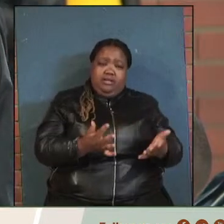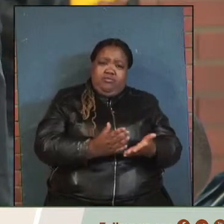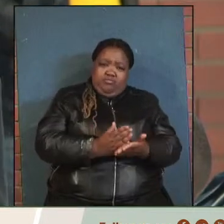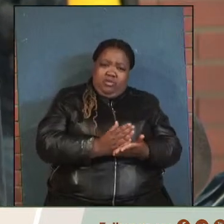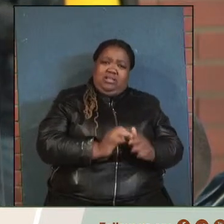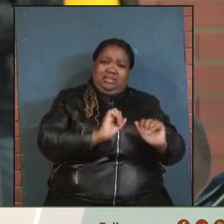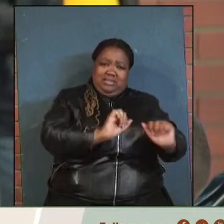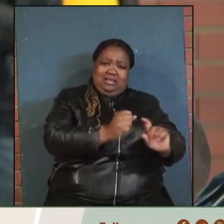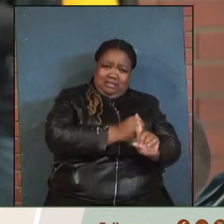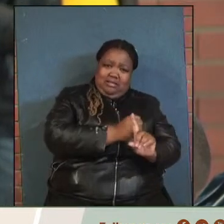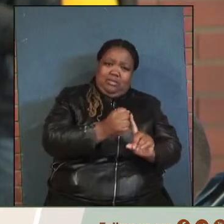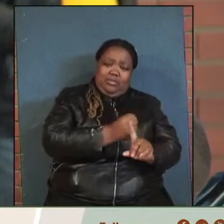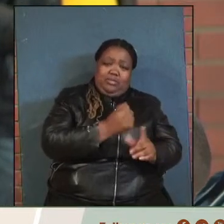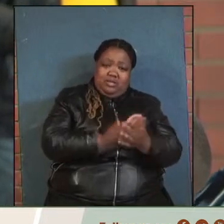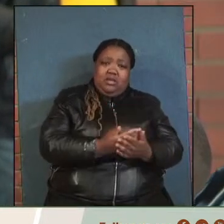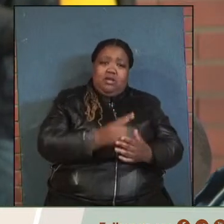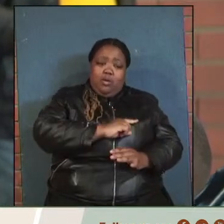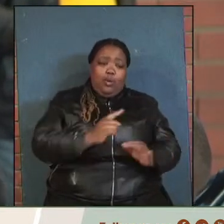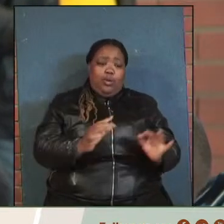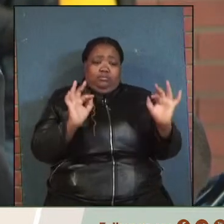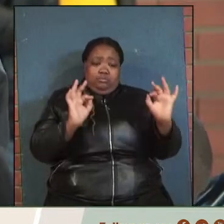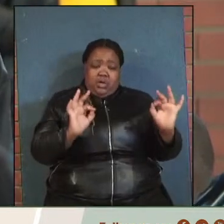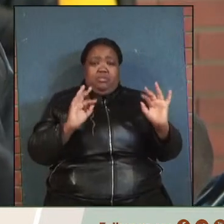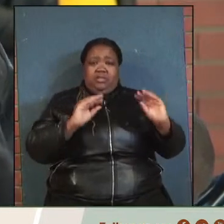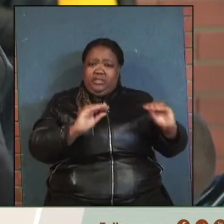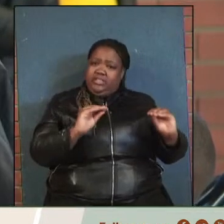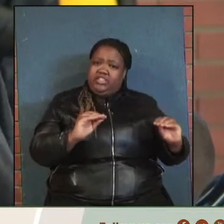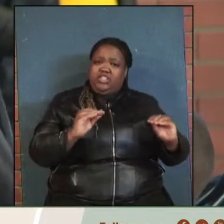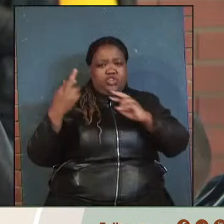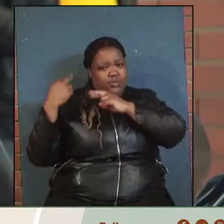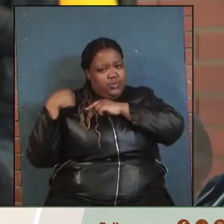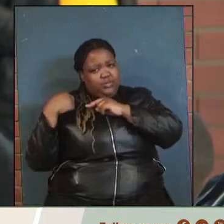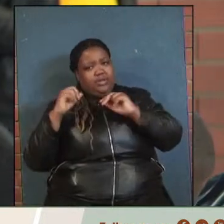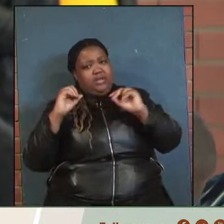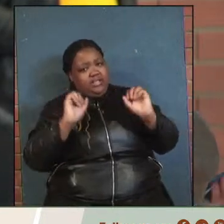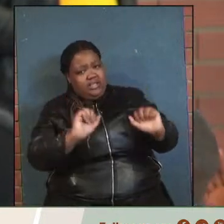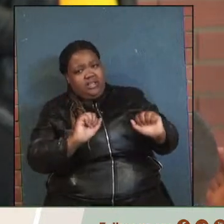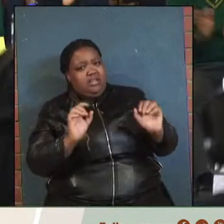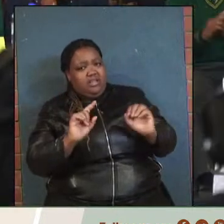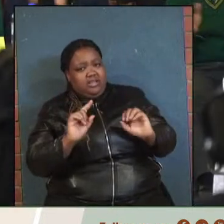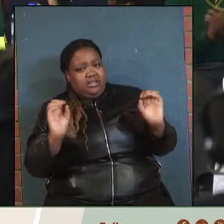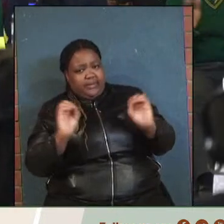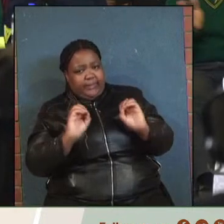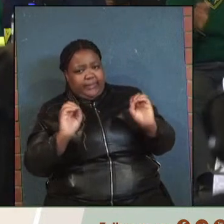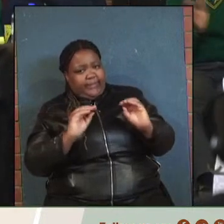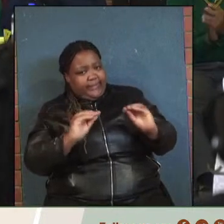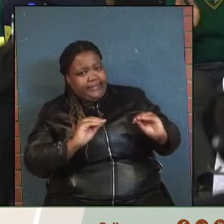are not properly taught about their responsibility. I thank you.